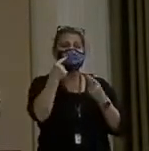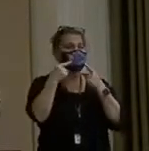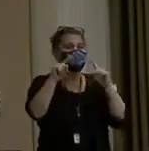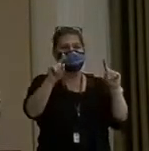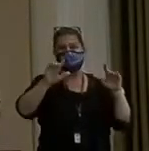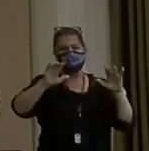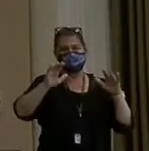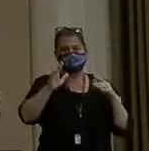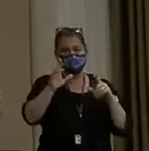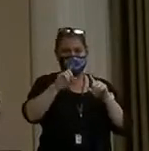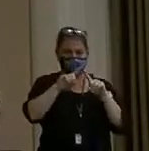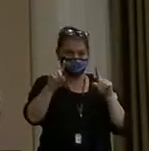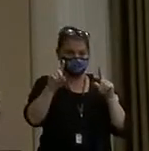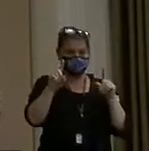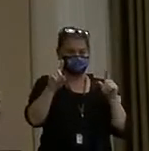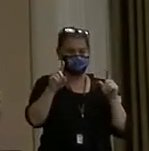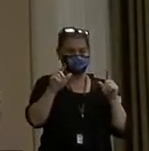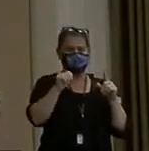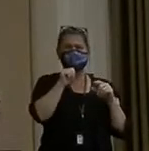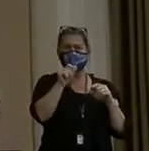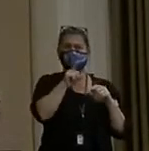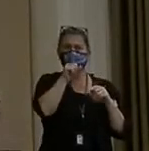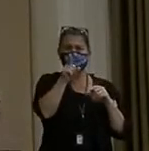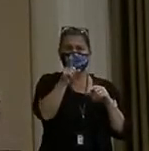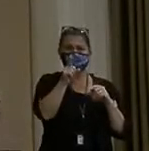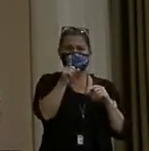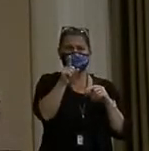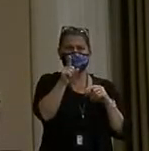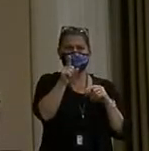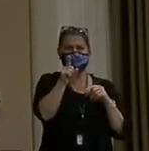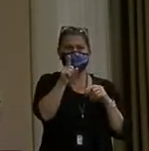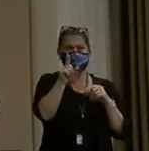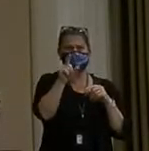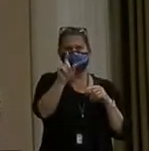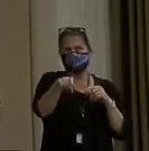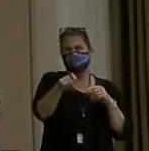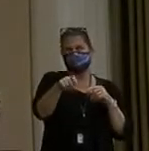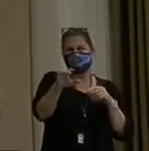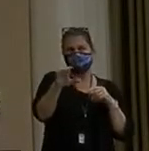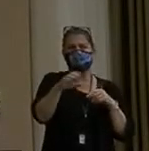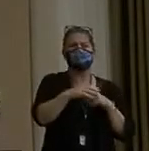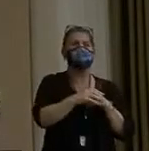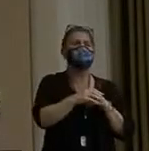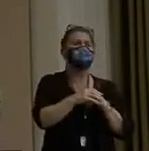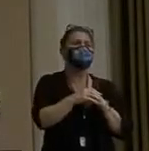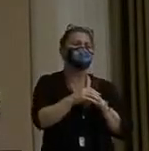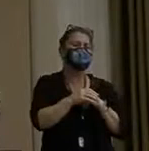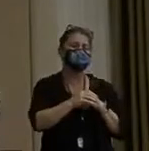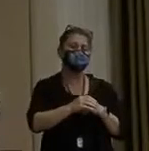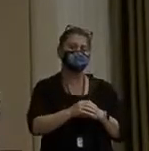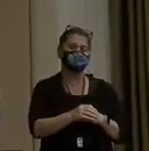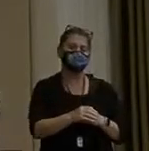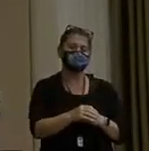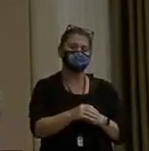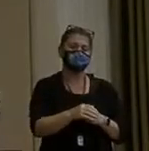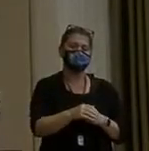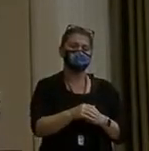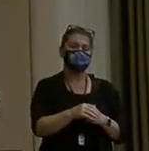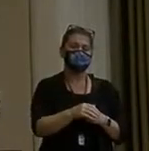that, I'm not sure that we really had to at the time, and we had some other resources, and I'll get to that in just a second.